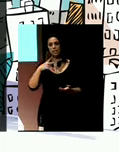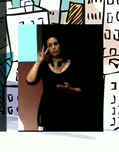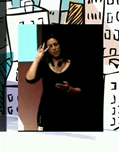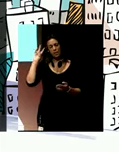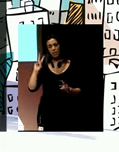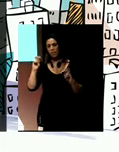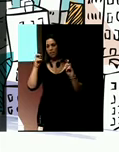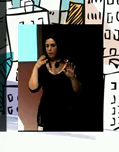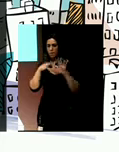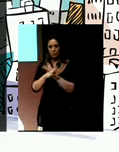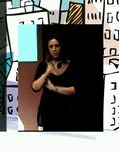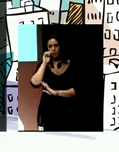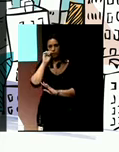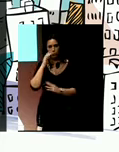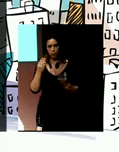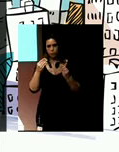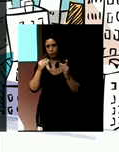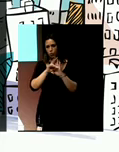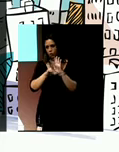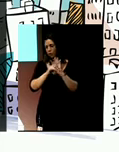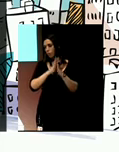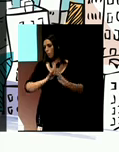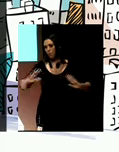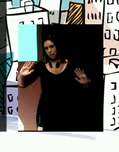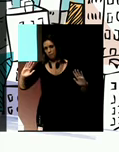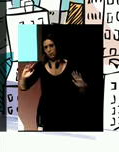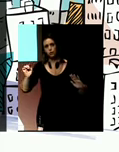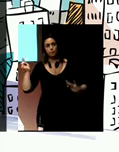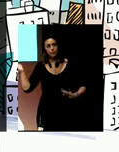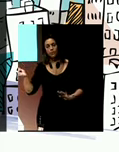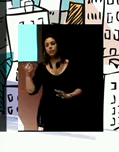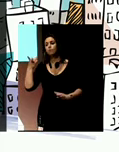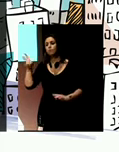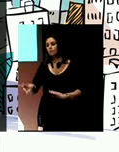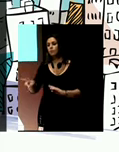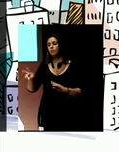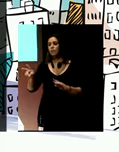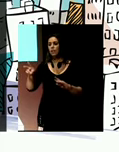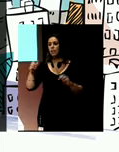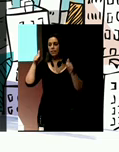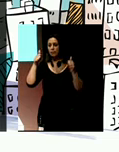so experienced in the accessibility sector.